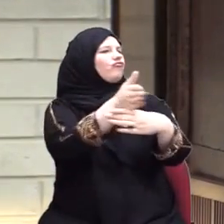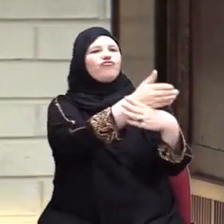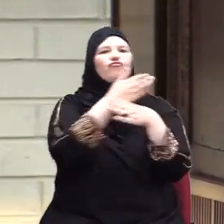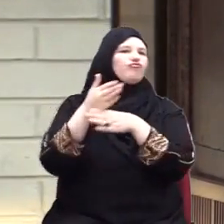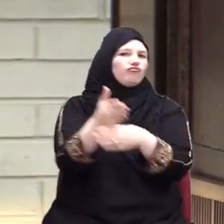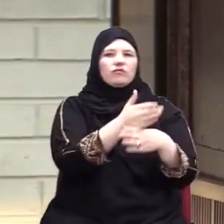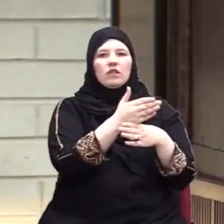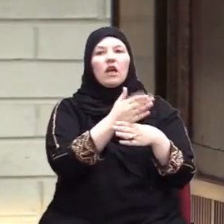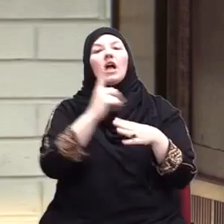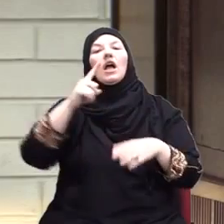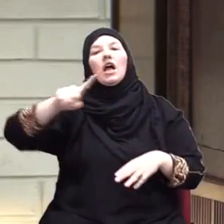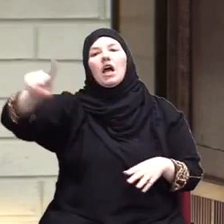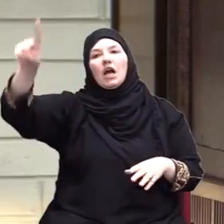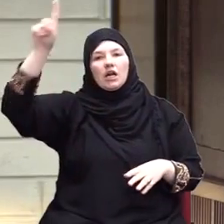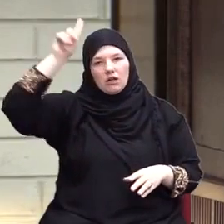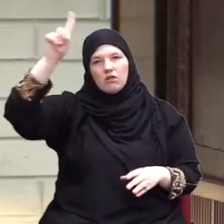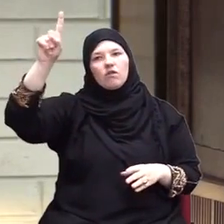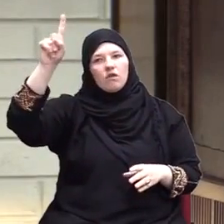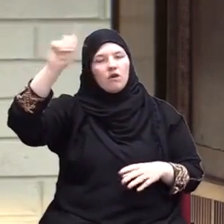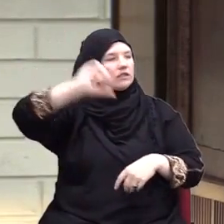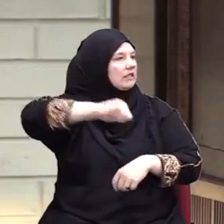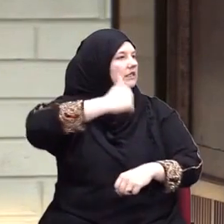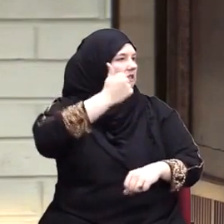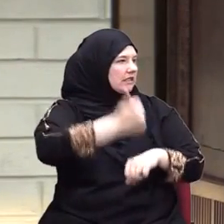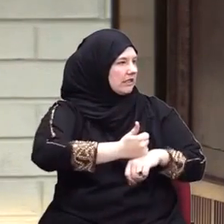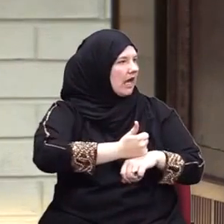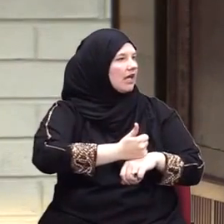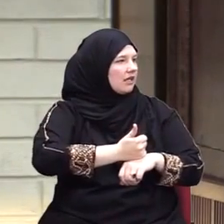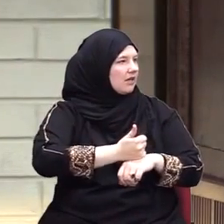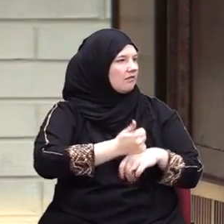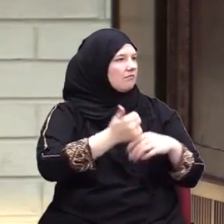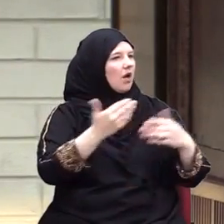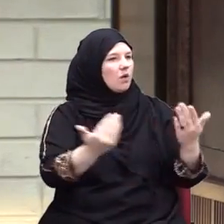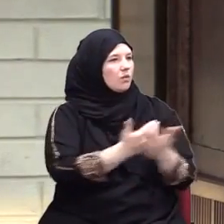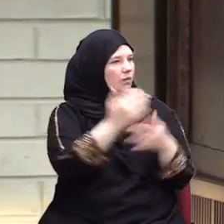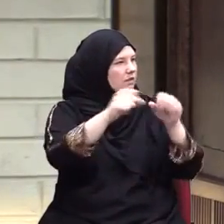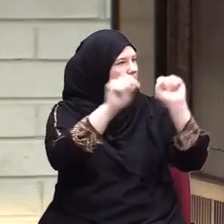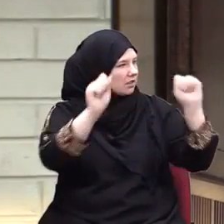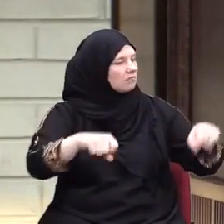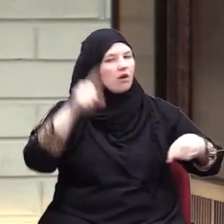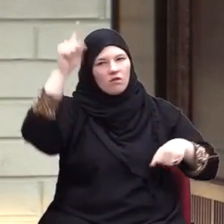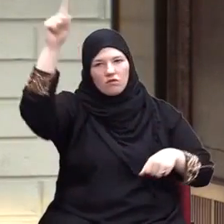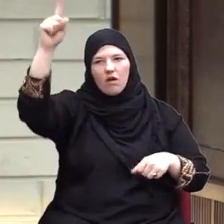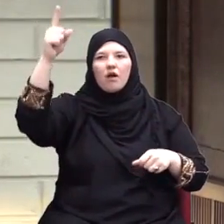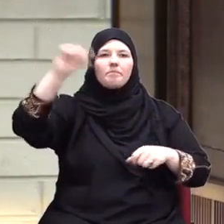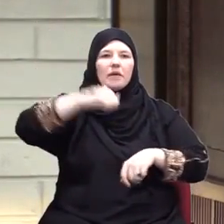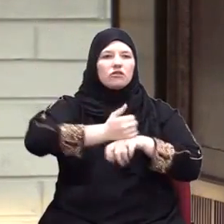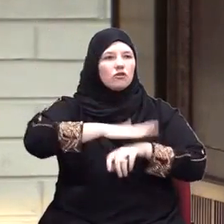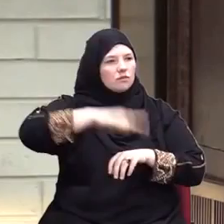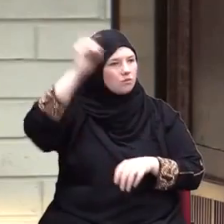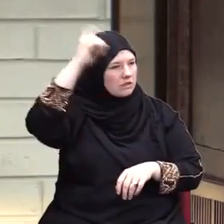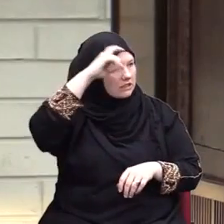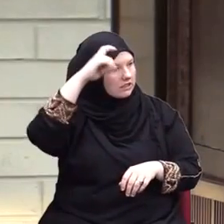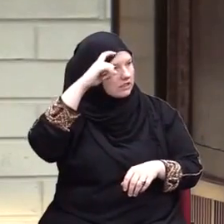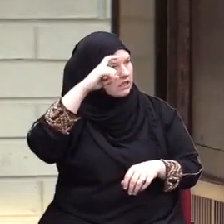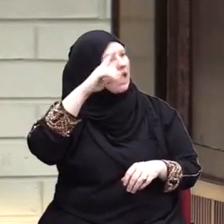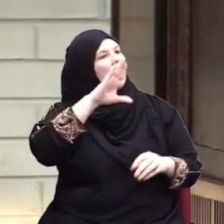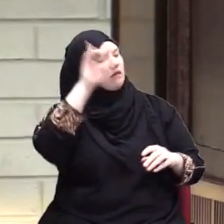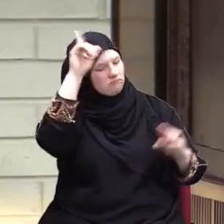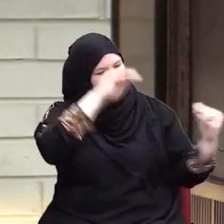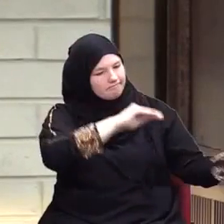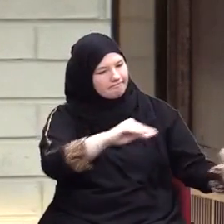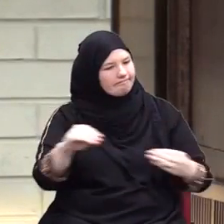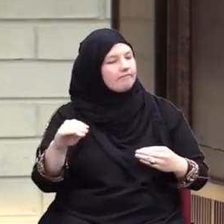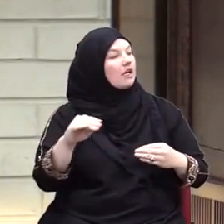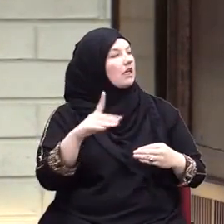his own divine distribution based on his knowledge and wisdom, and that practice was stopped. And Allah